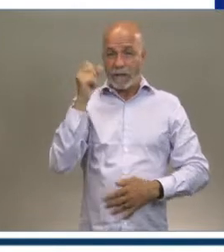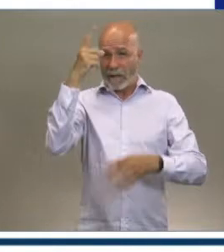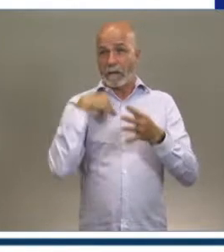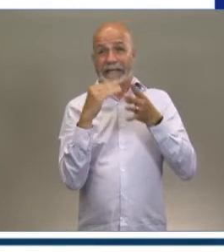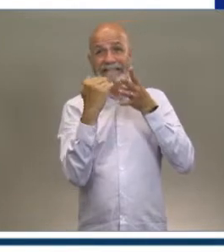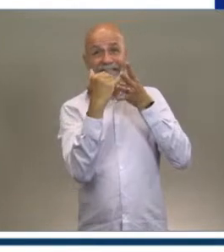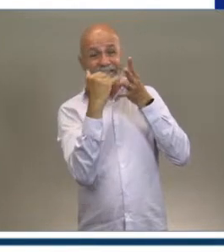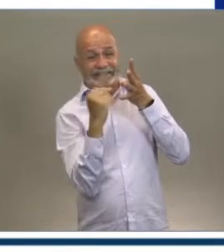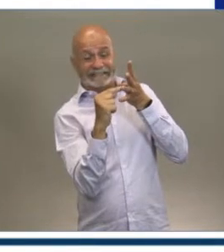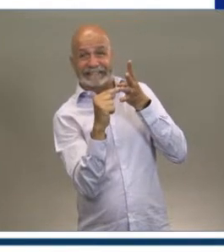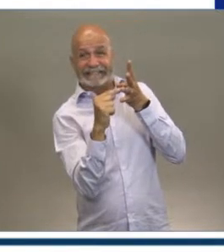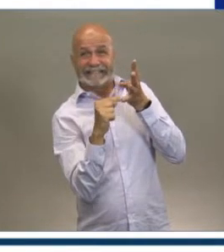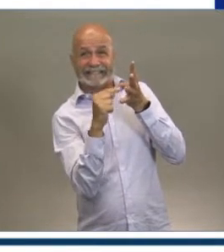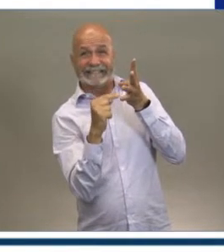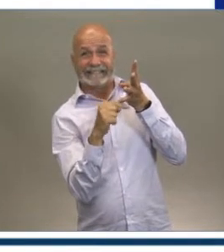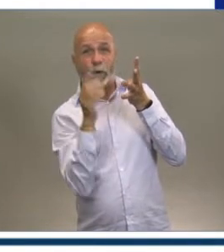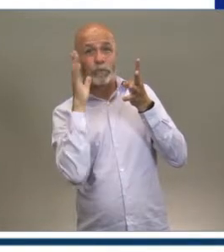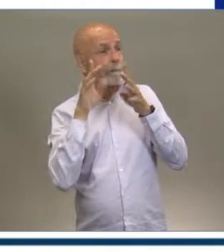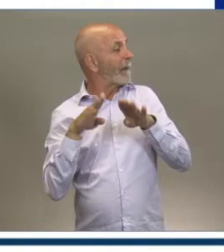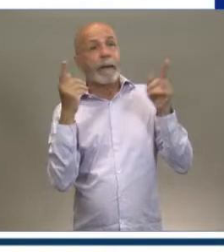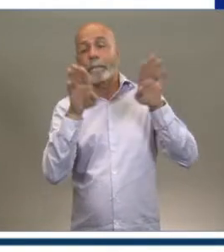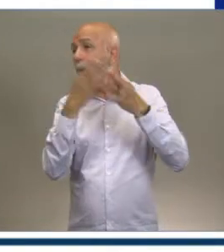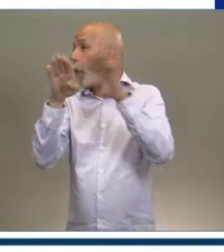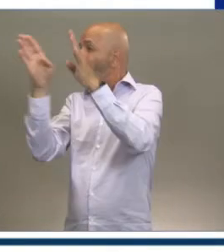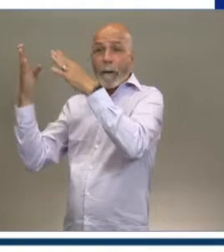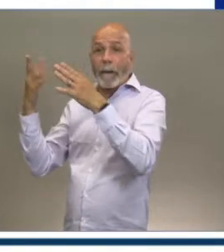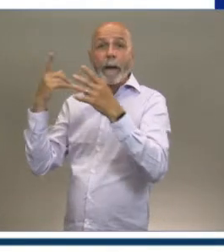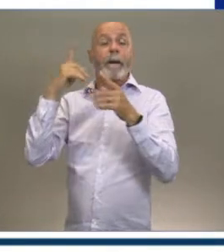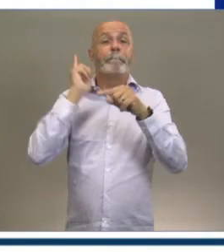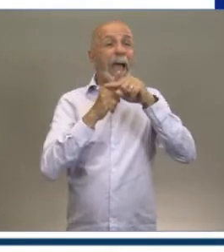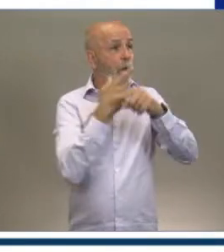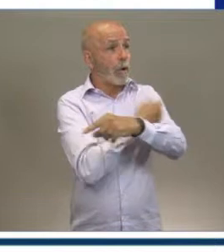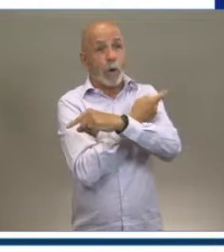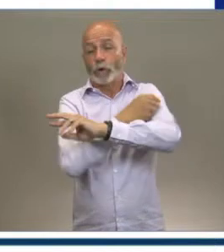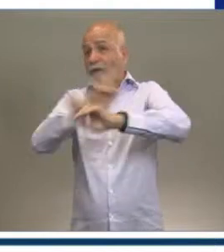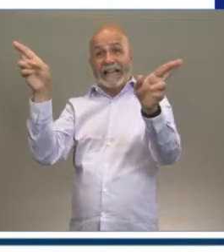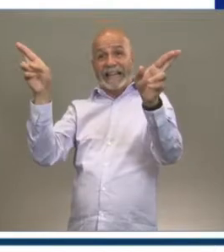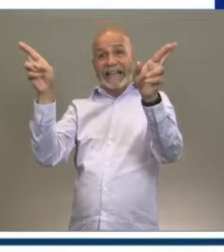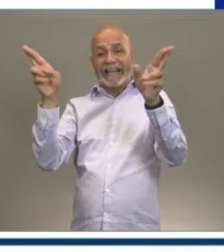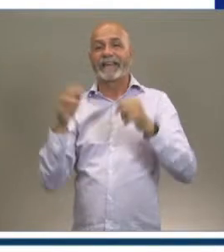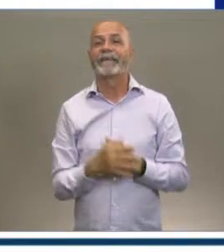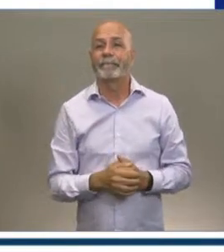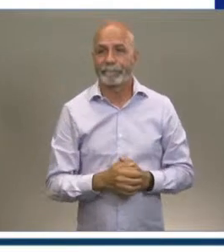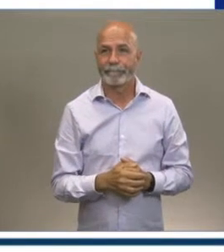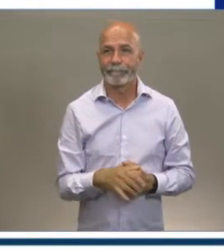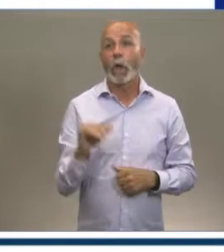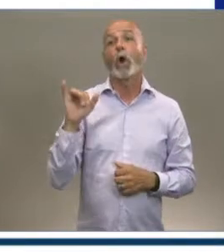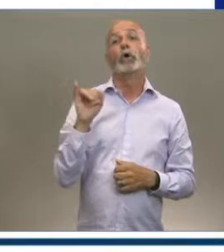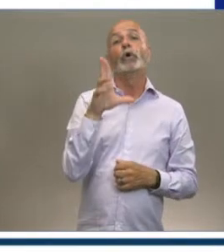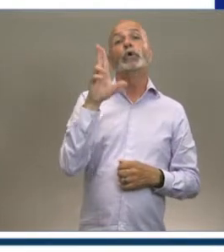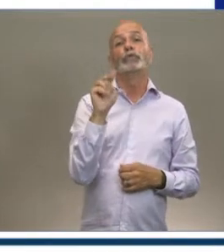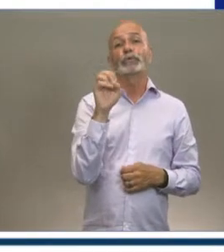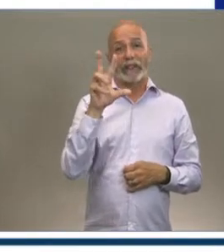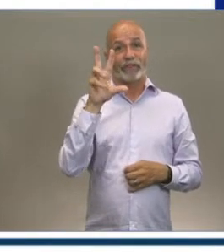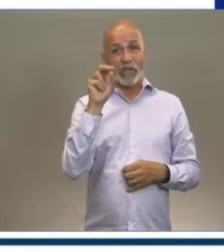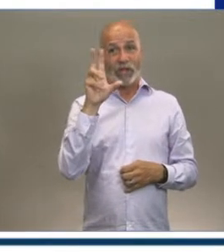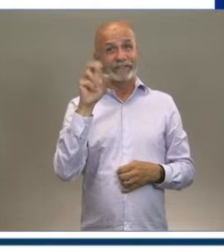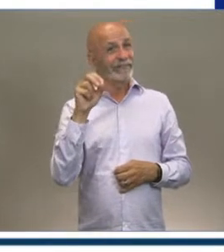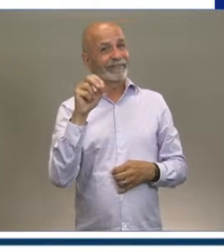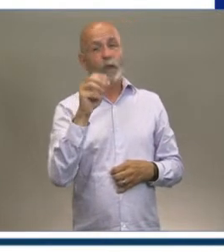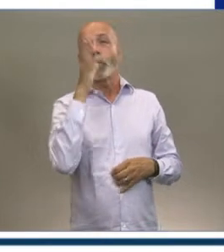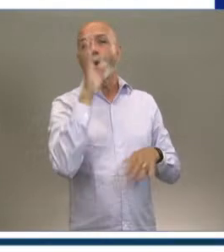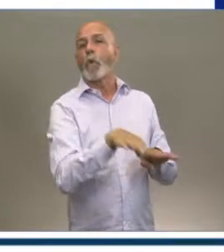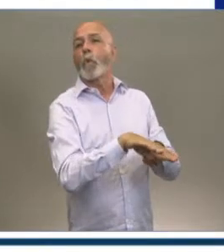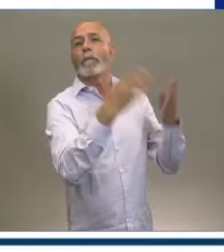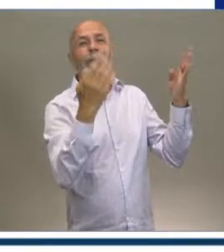today we are also announcing effective June 30th, Nova Scotia will be open to the rest of Canada with a modified isolation. You will